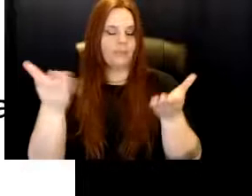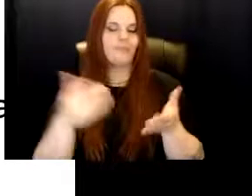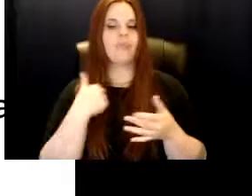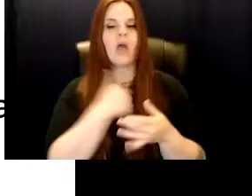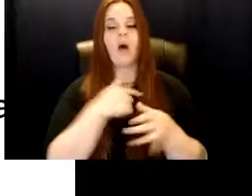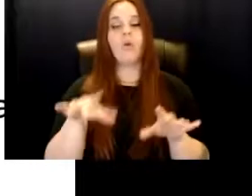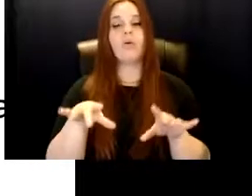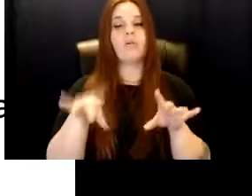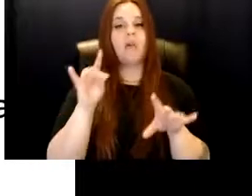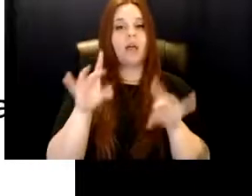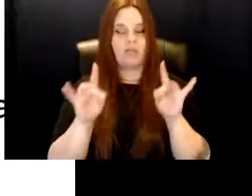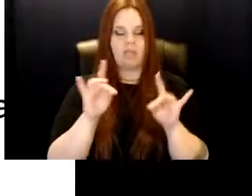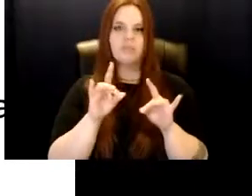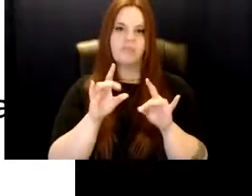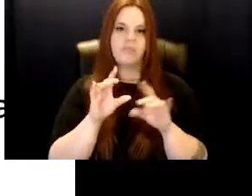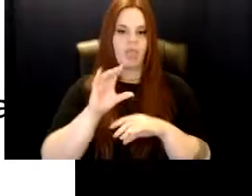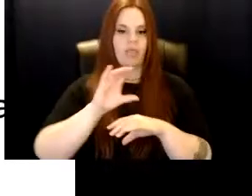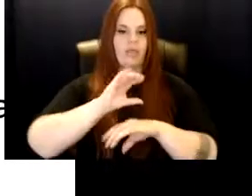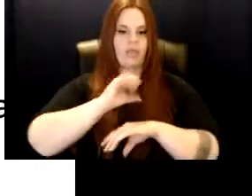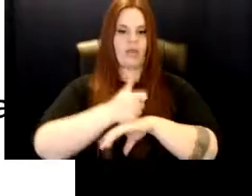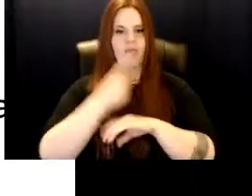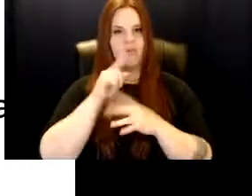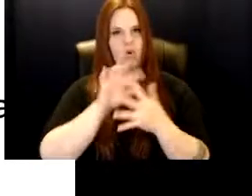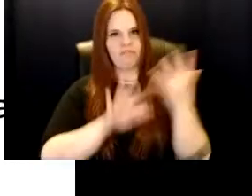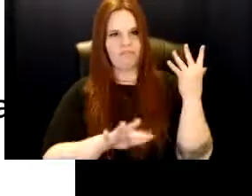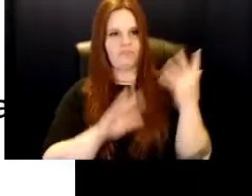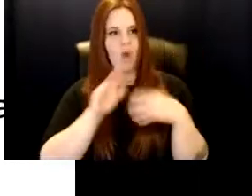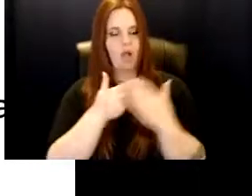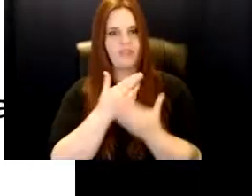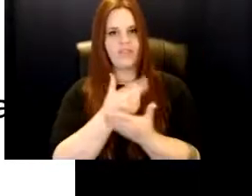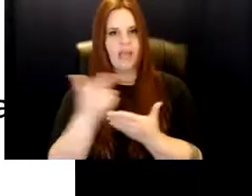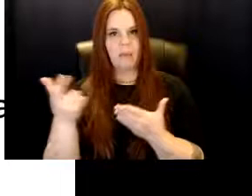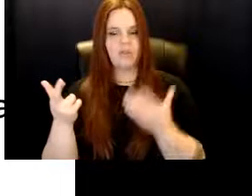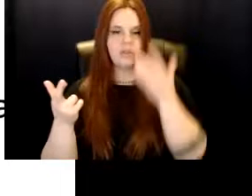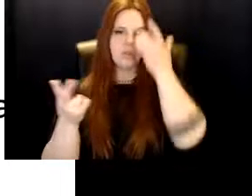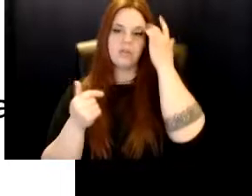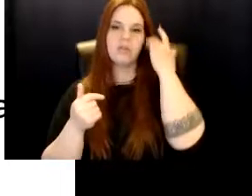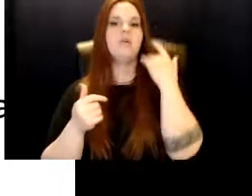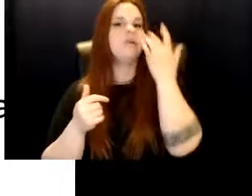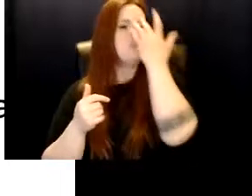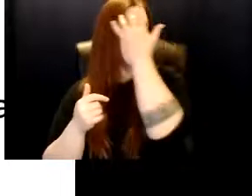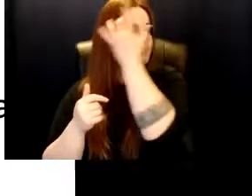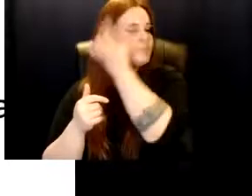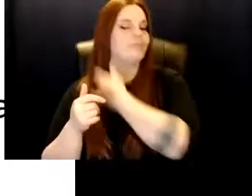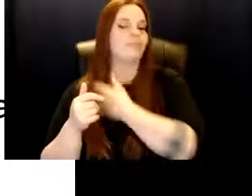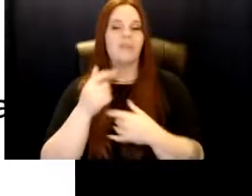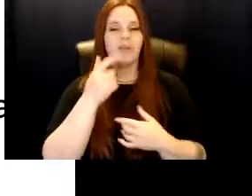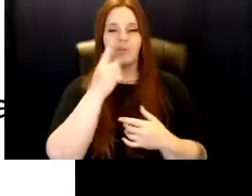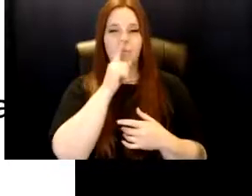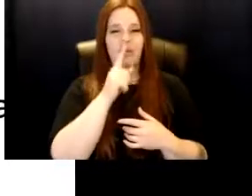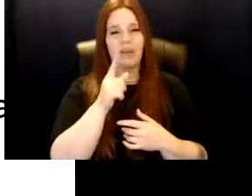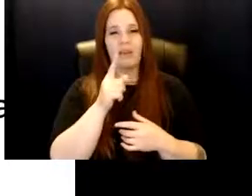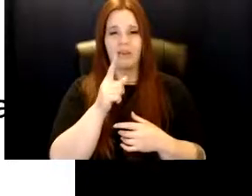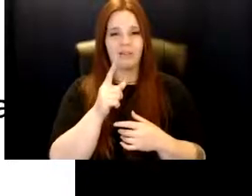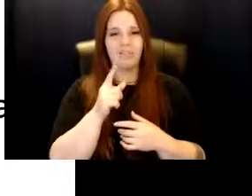are that the constructs for cultural, political, social, built, financial, and human capitals are underwhelming in the rural areas. As